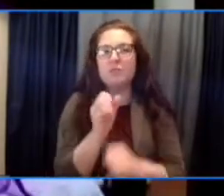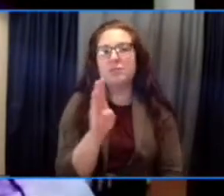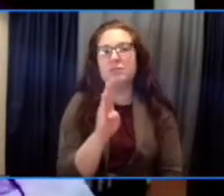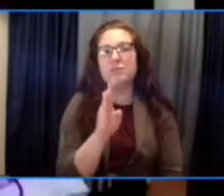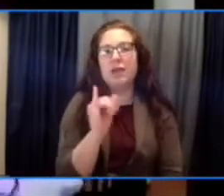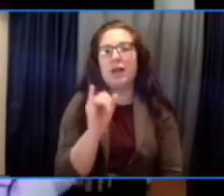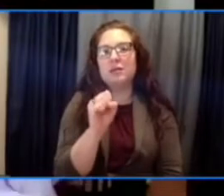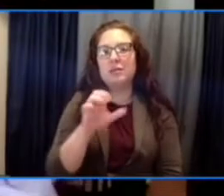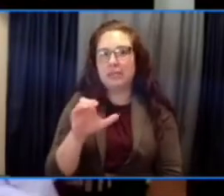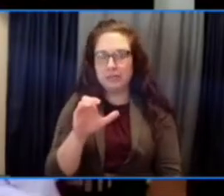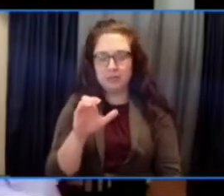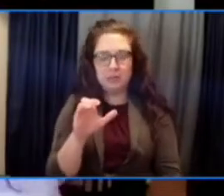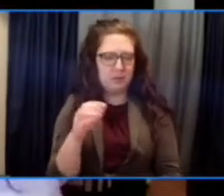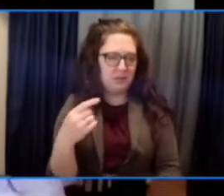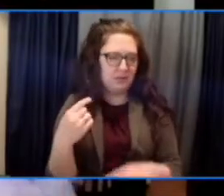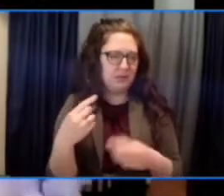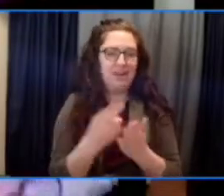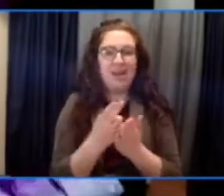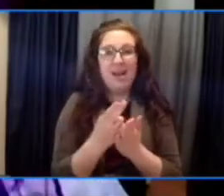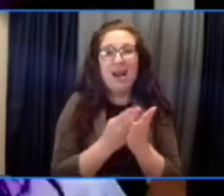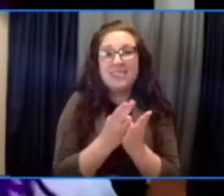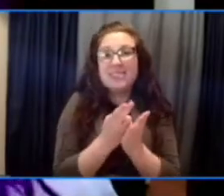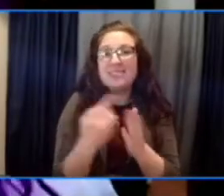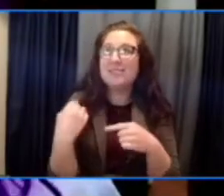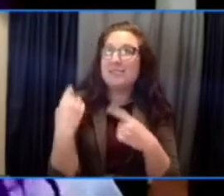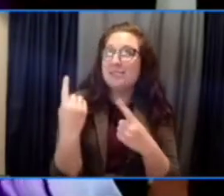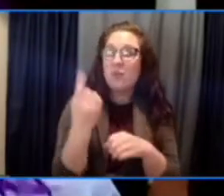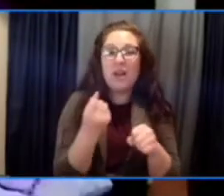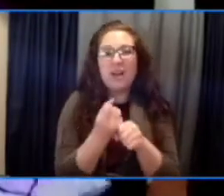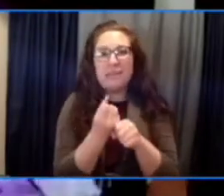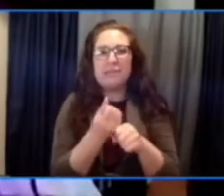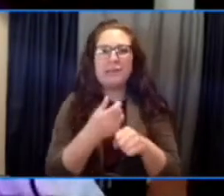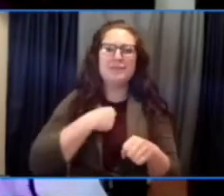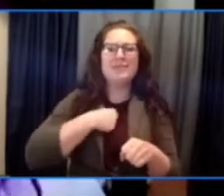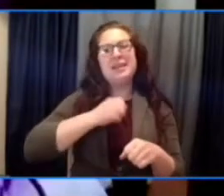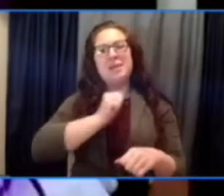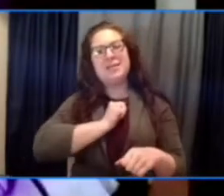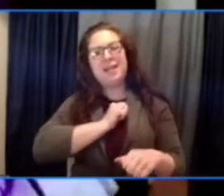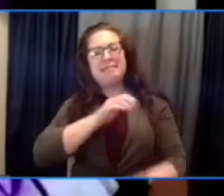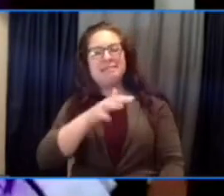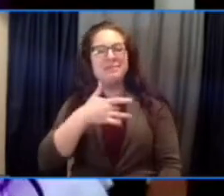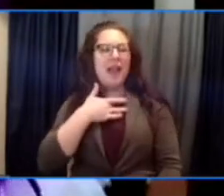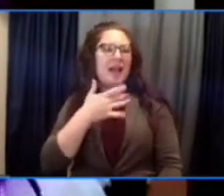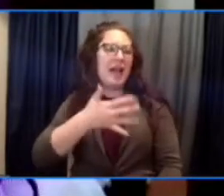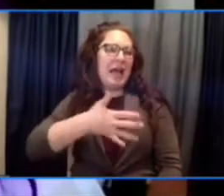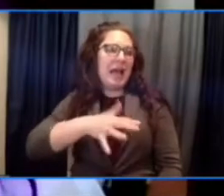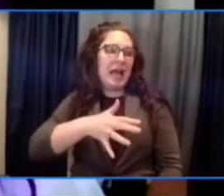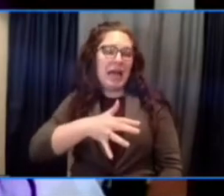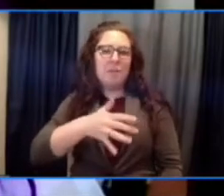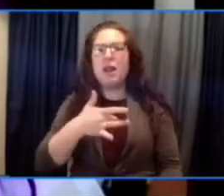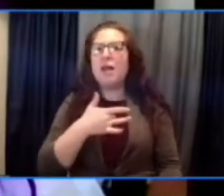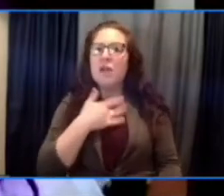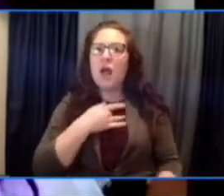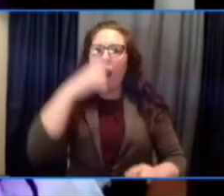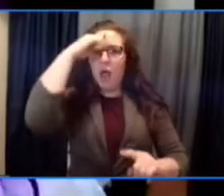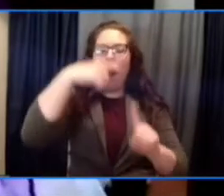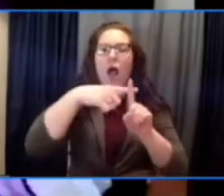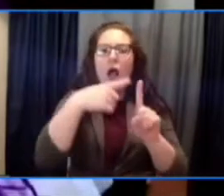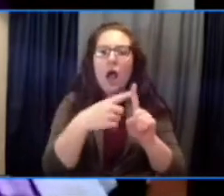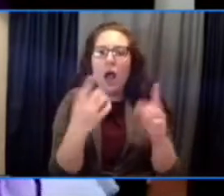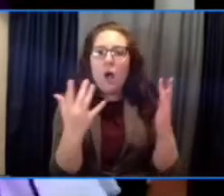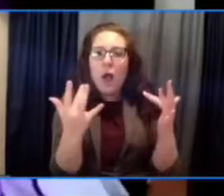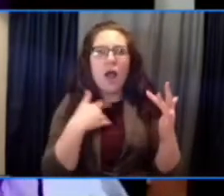of myself in the last year. But what gives me hope, why I know we will build a world where equity and justice prevail,